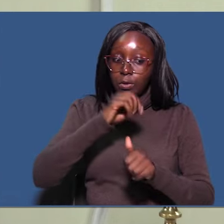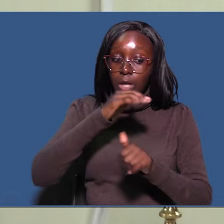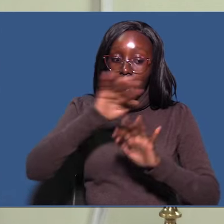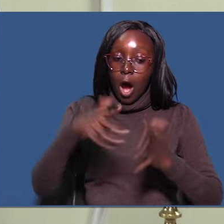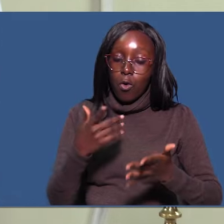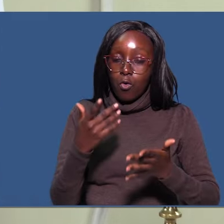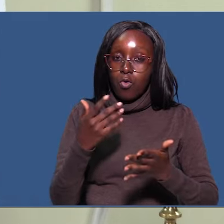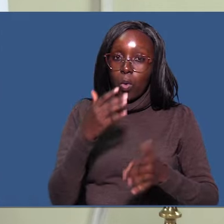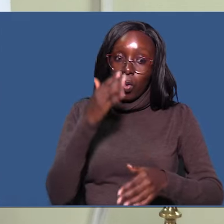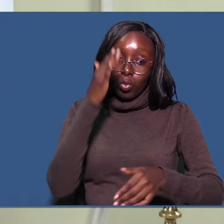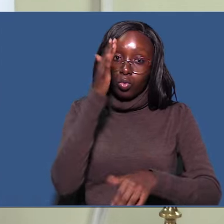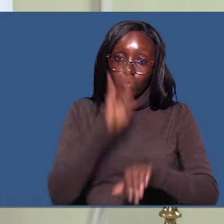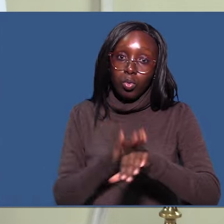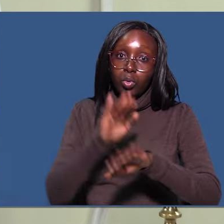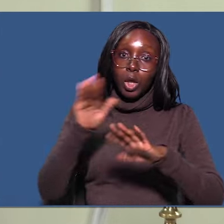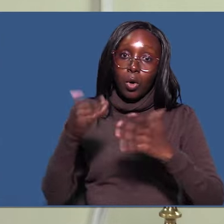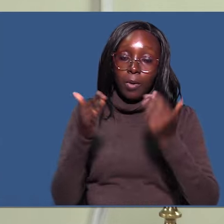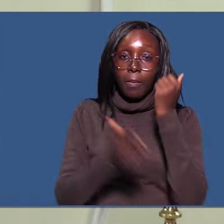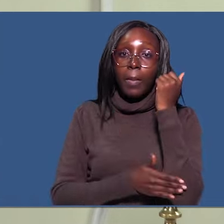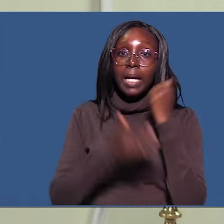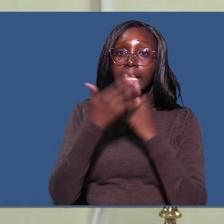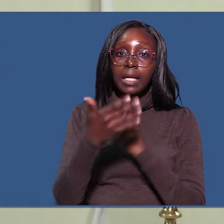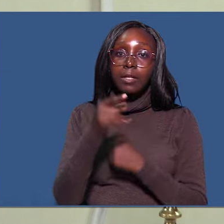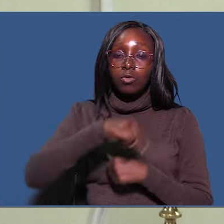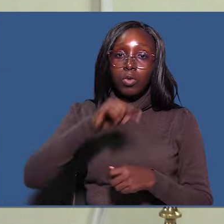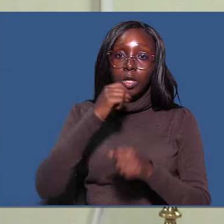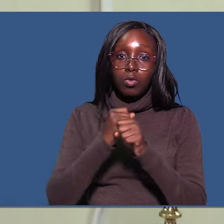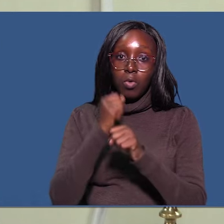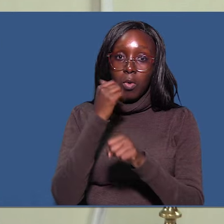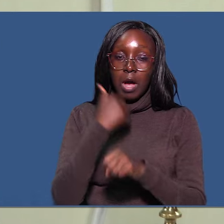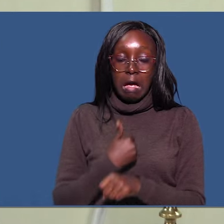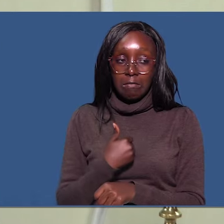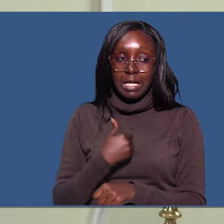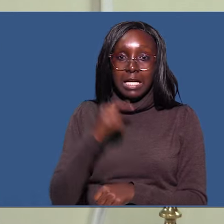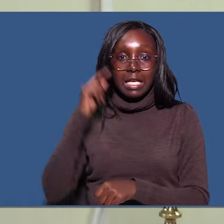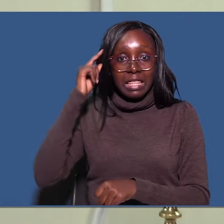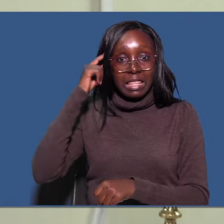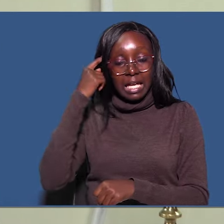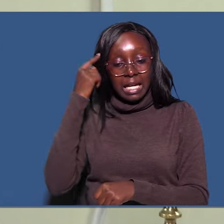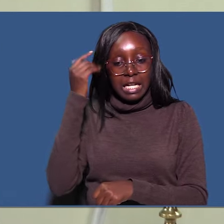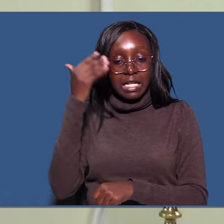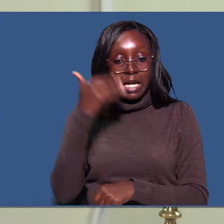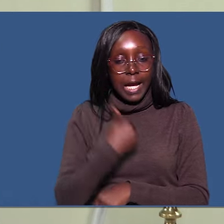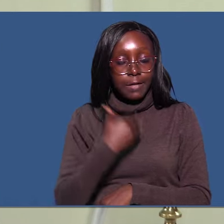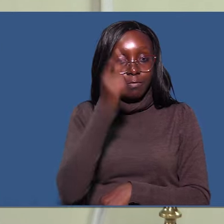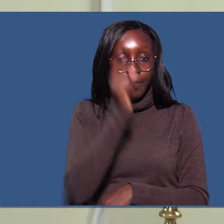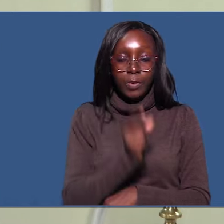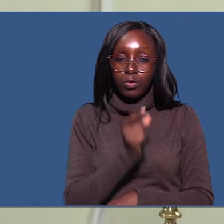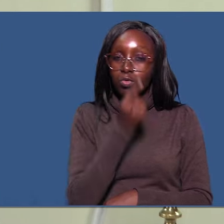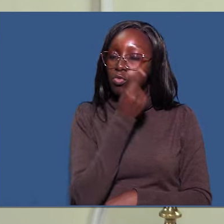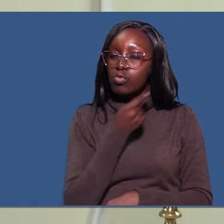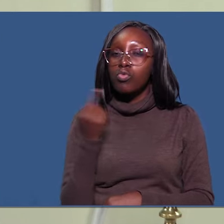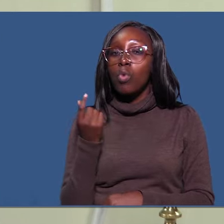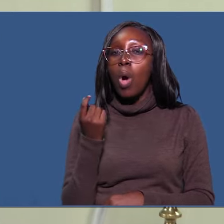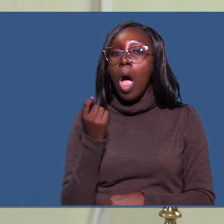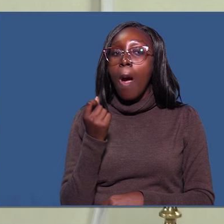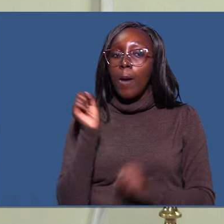done, I think that no one would stand his judgment. Our good works and